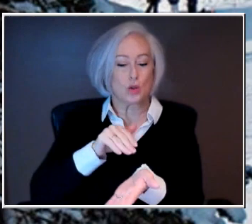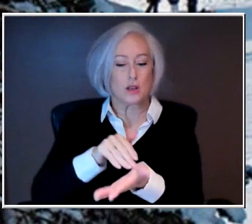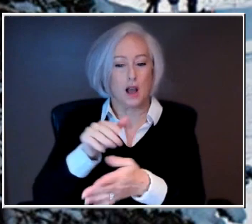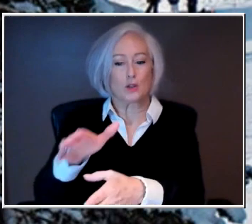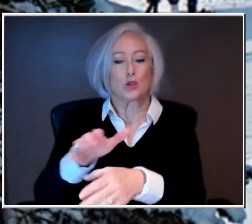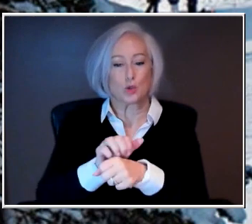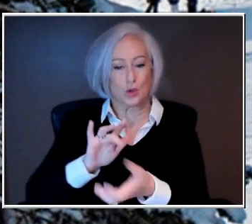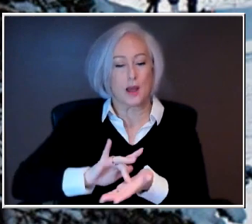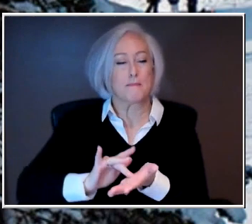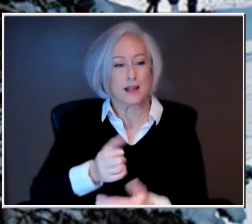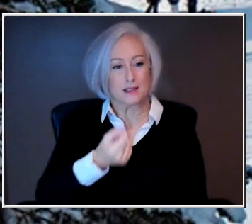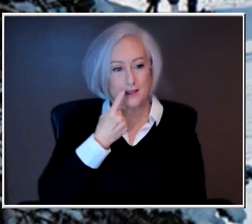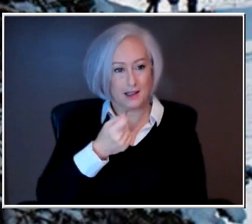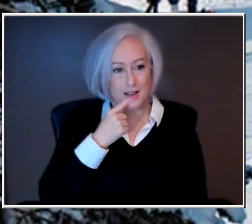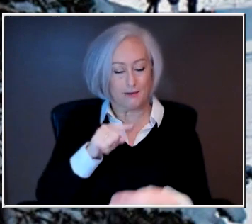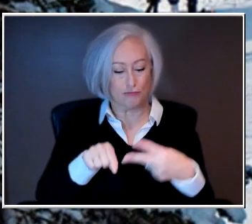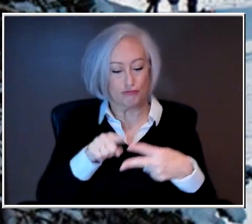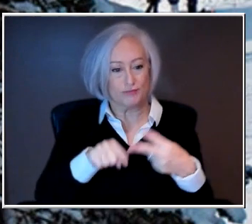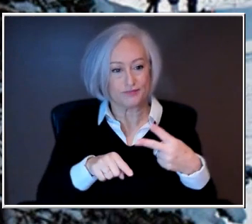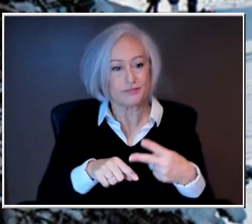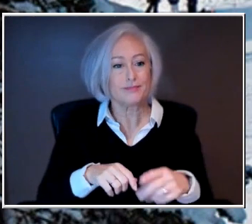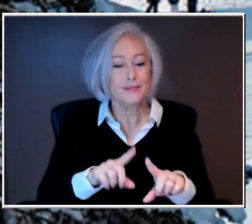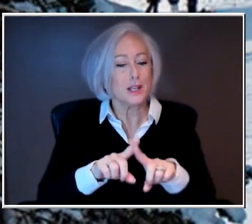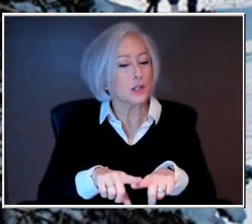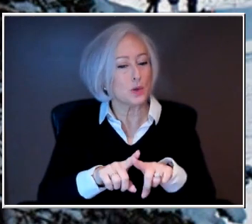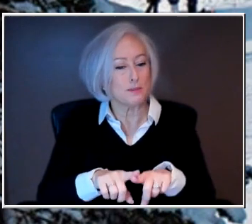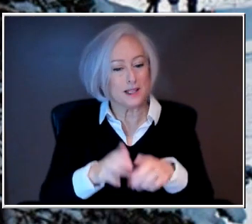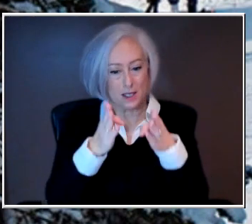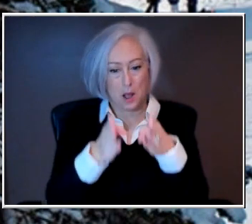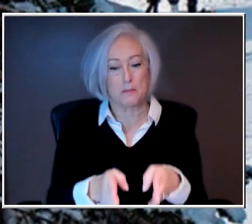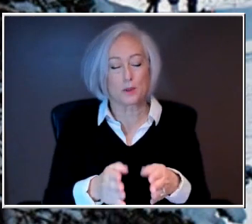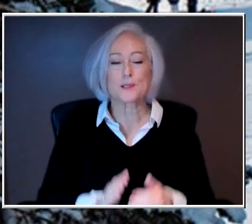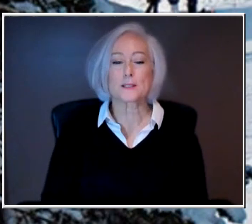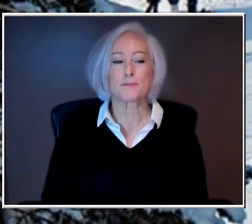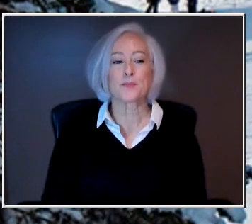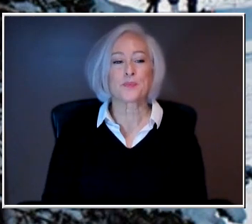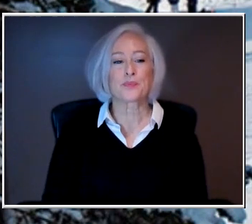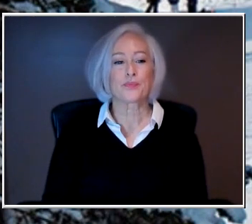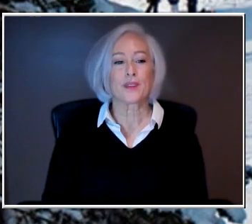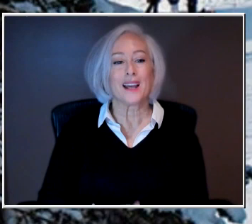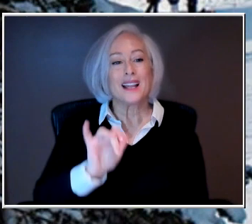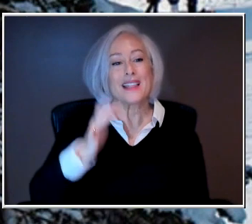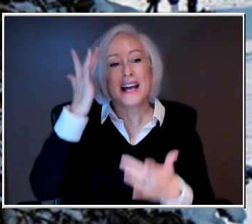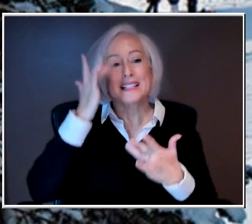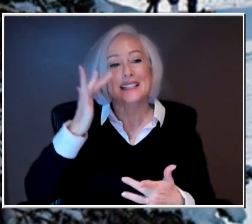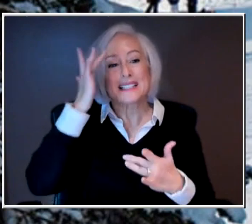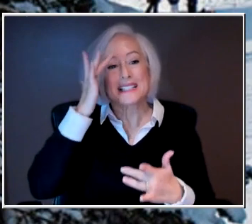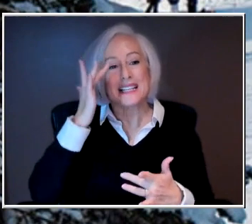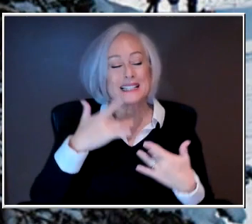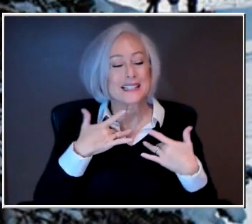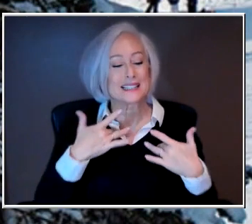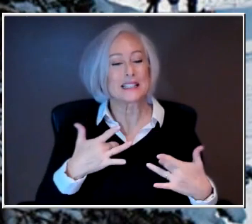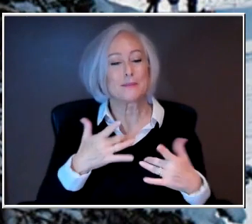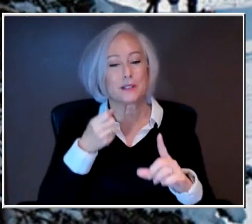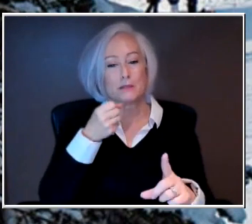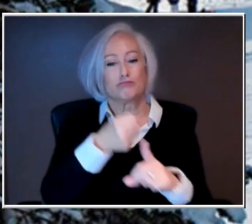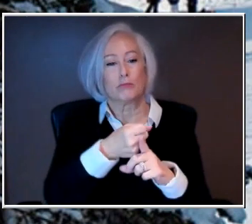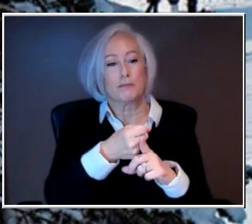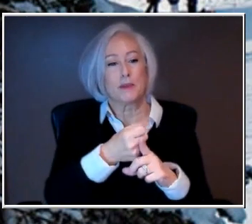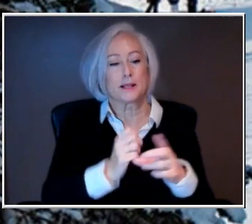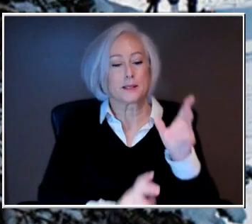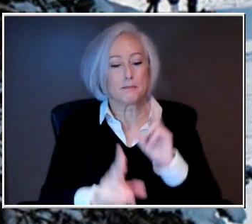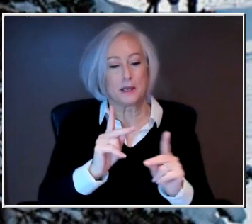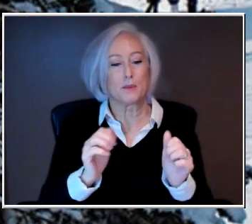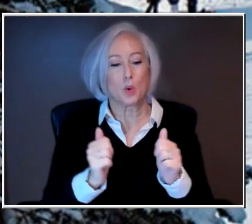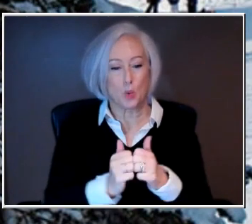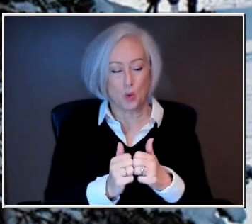So I think it is multifactorial. Now, again, the disease mostly is a disease of those at greatest risk, and I mentioned those before.